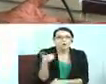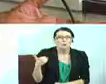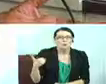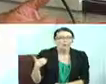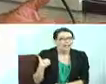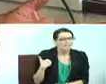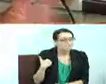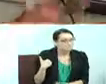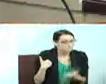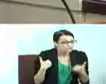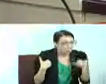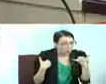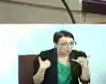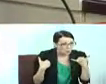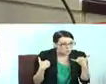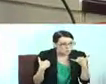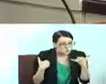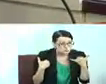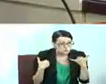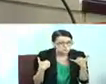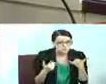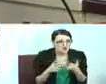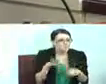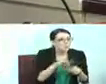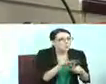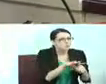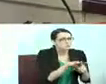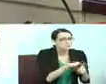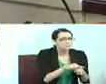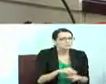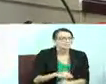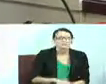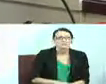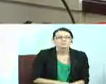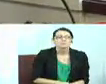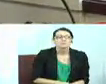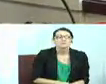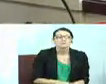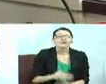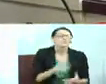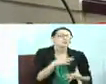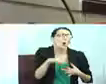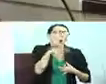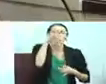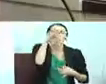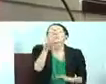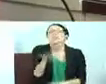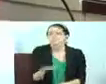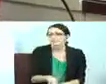soul. But they said, we beg the difference with you.